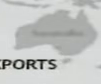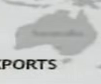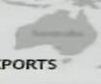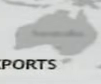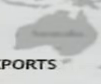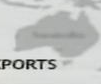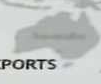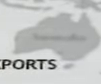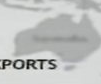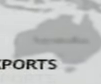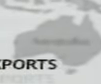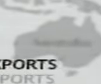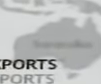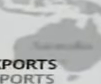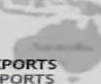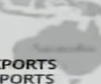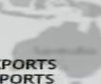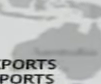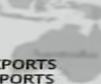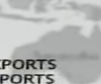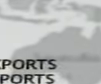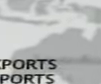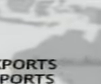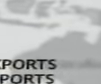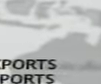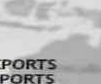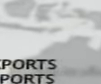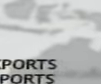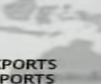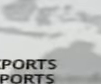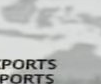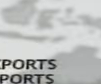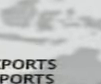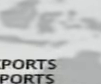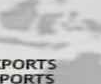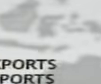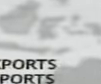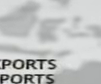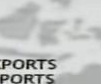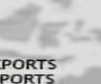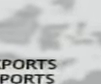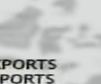if you notice, the people we are talking about facing east, we import most